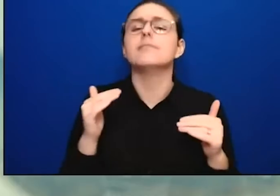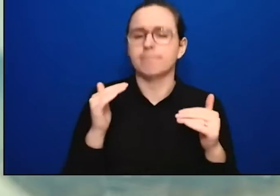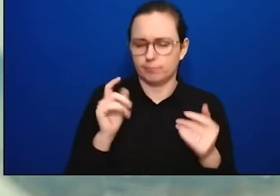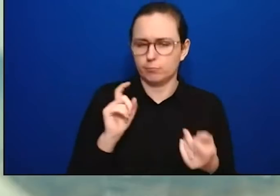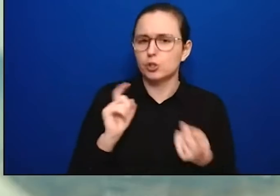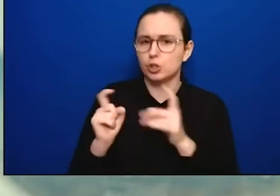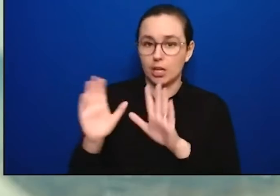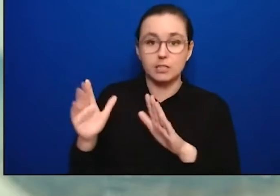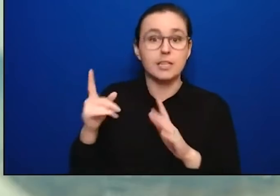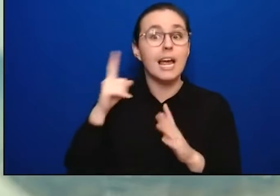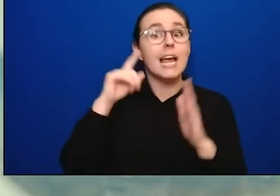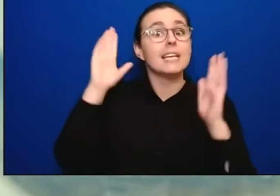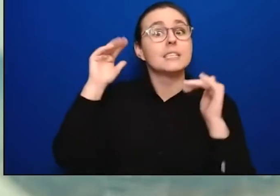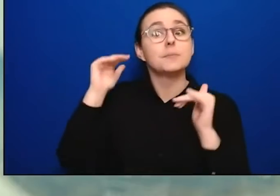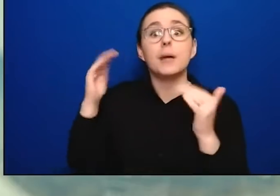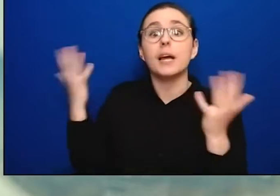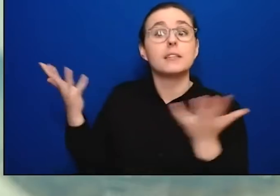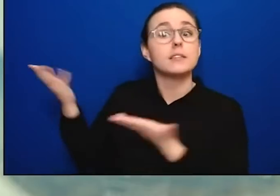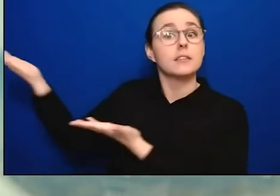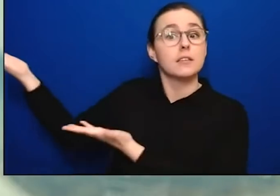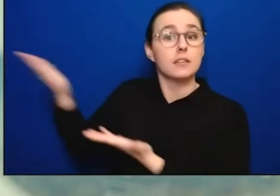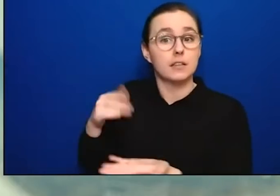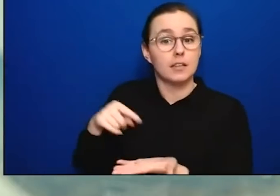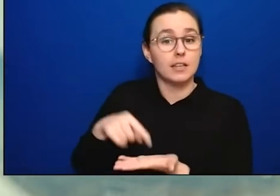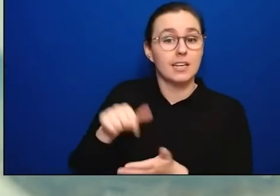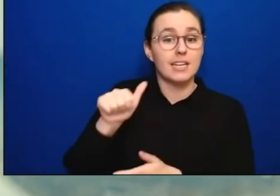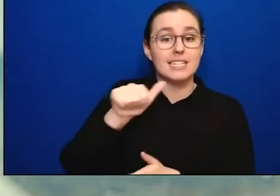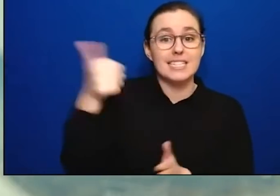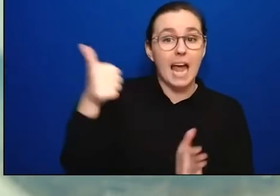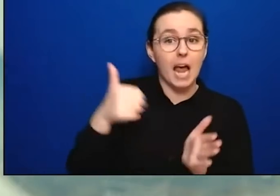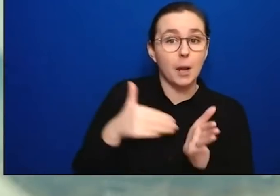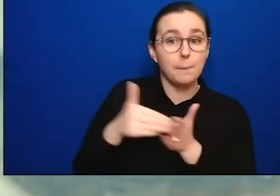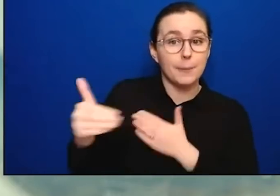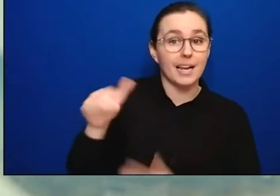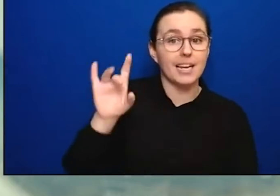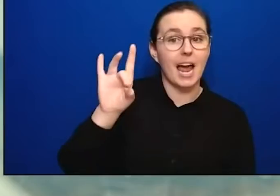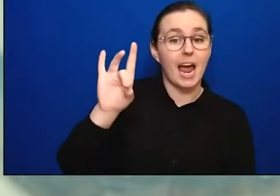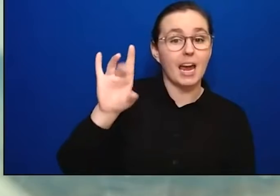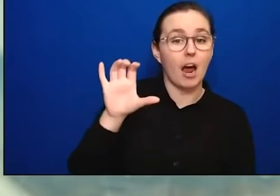somewhat since last week. Currently, BC expects to receive